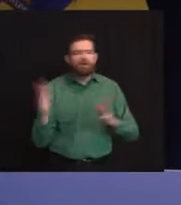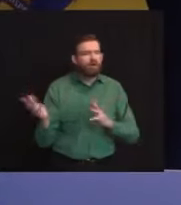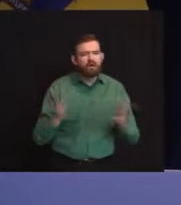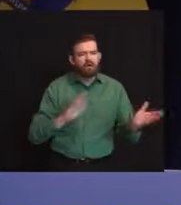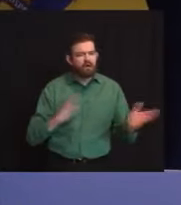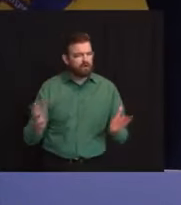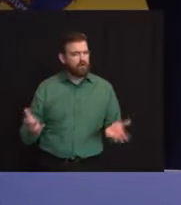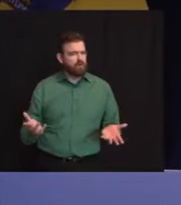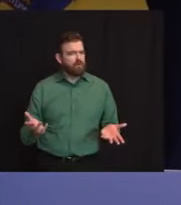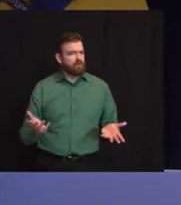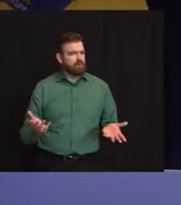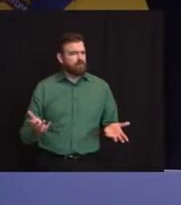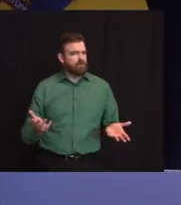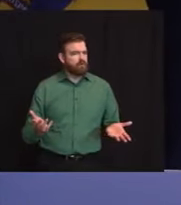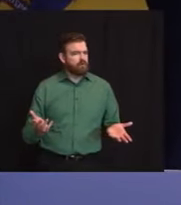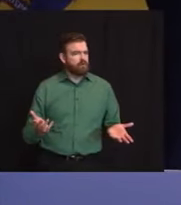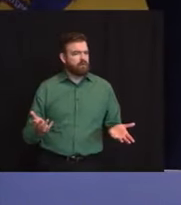do want to respond to